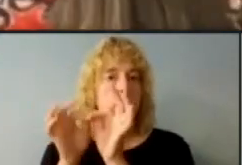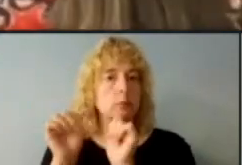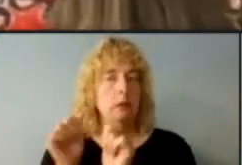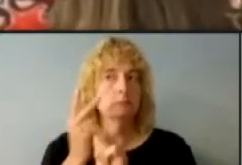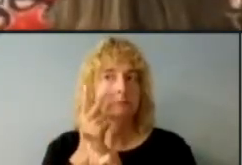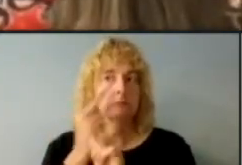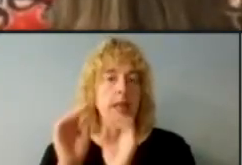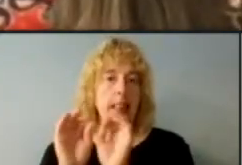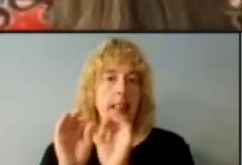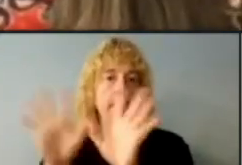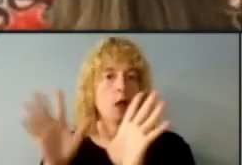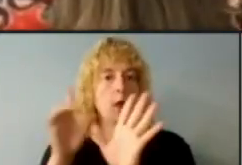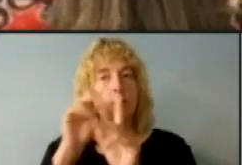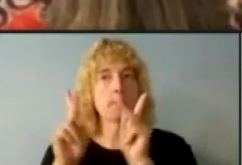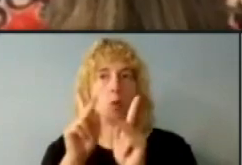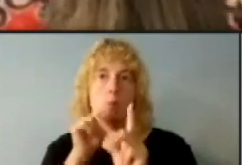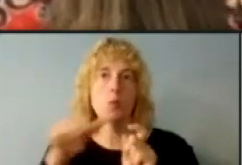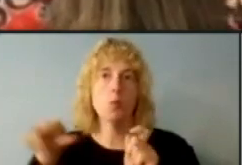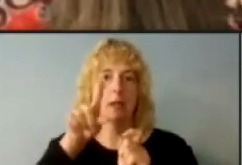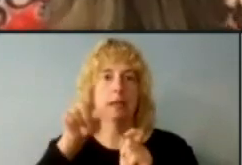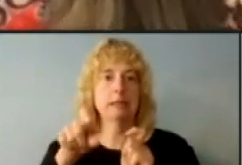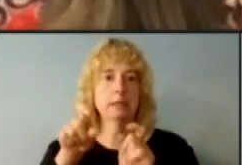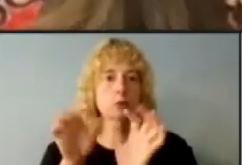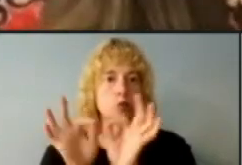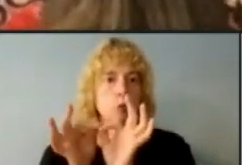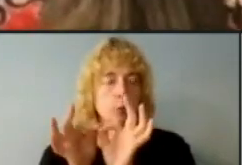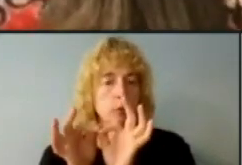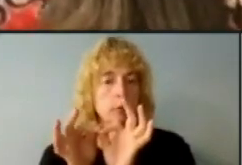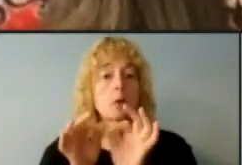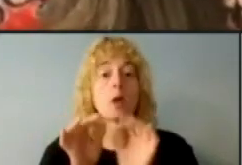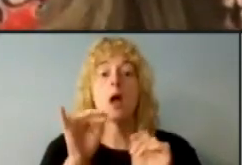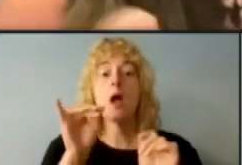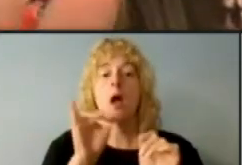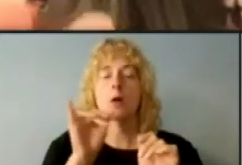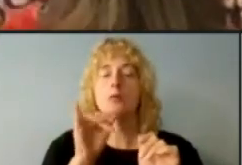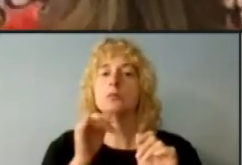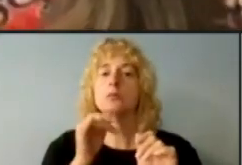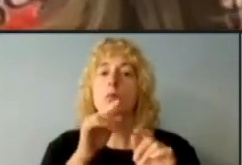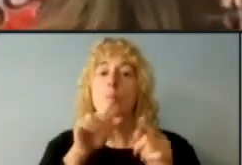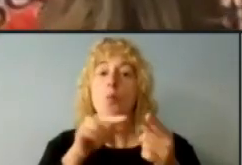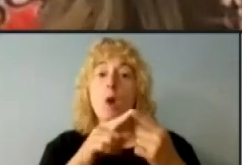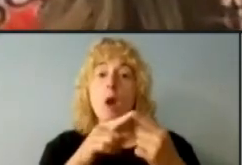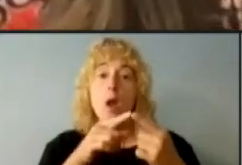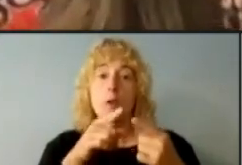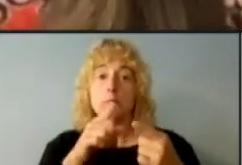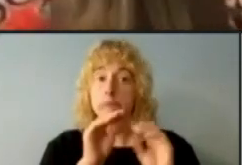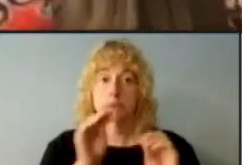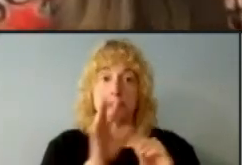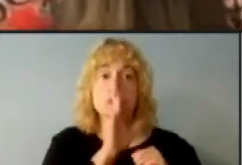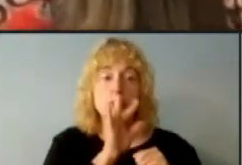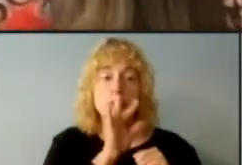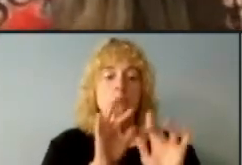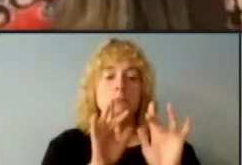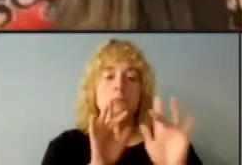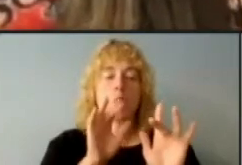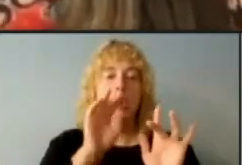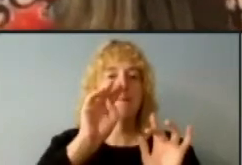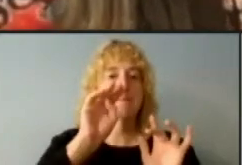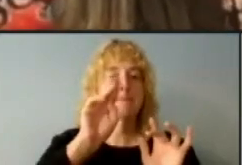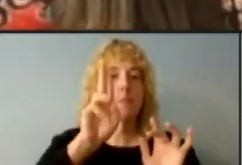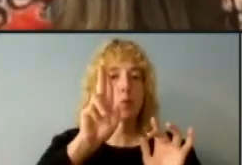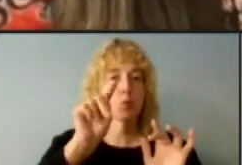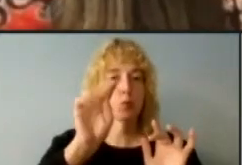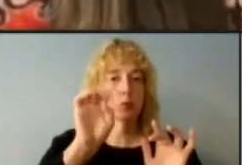that service. We also ask you to mute yourself when you're not speaking, because background noise, even though it sounds quiet, they will also show up in